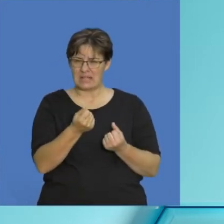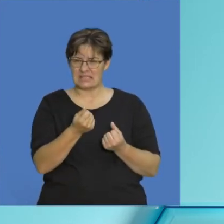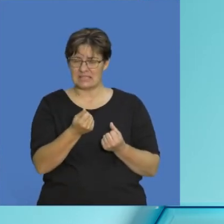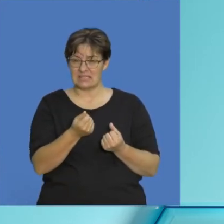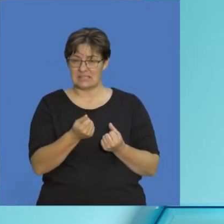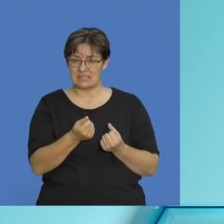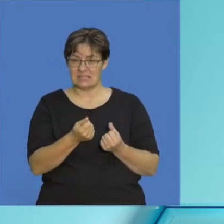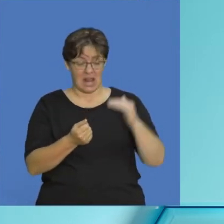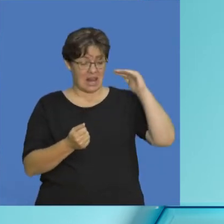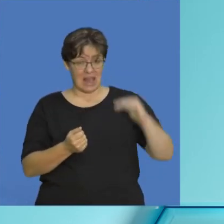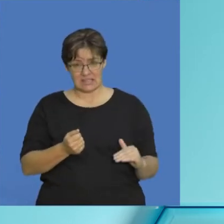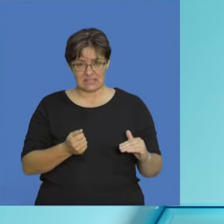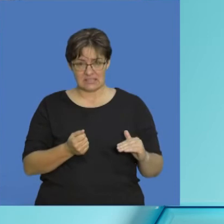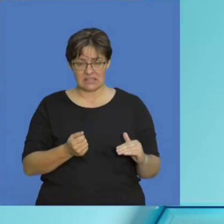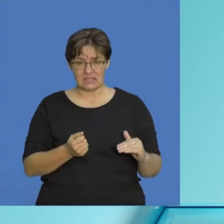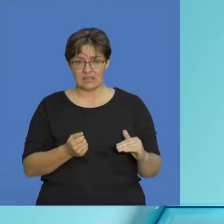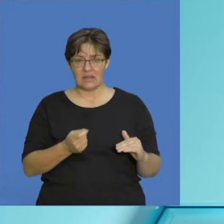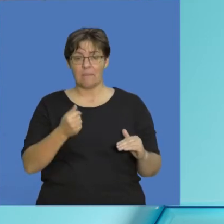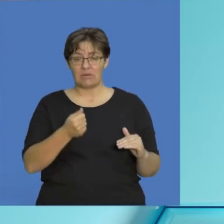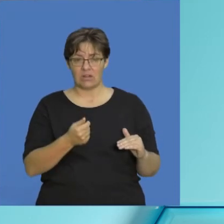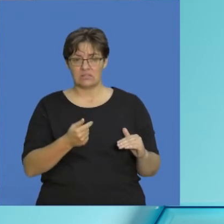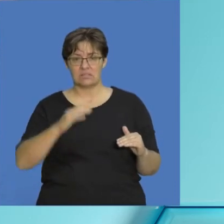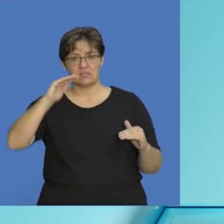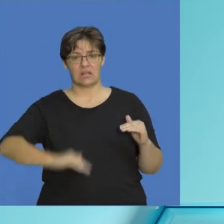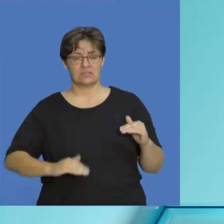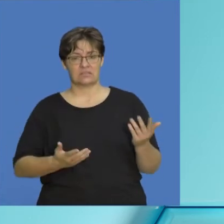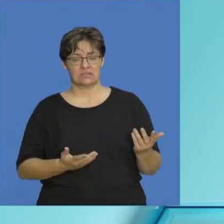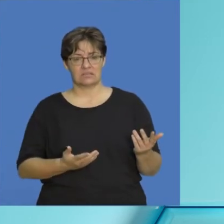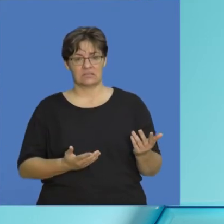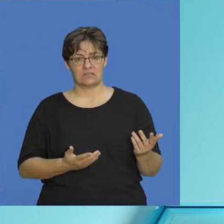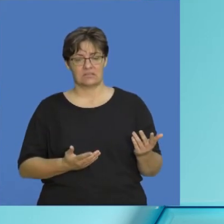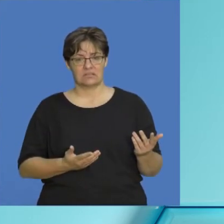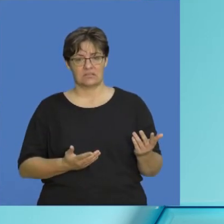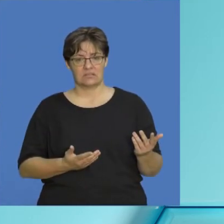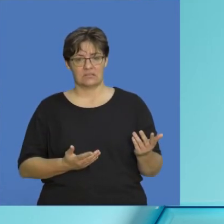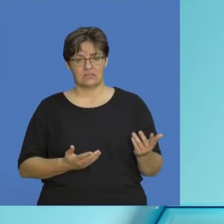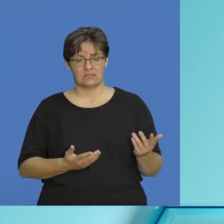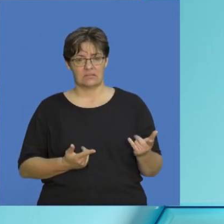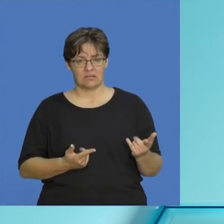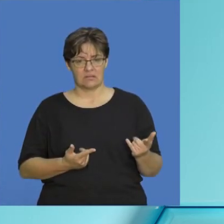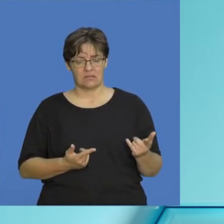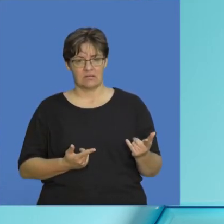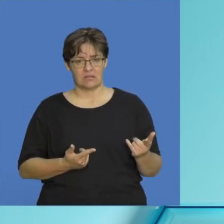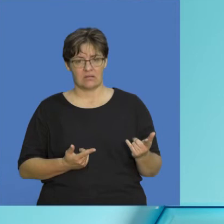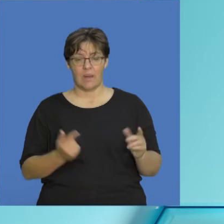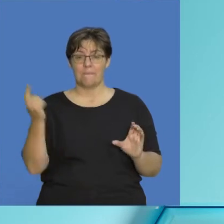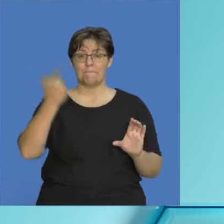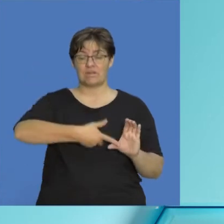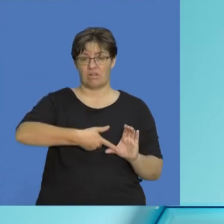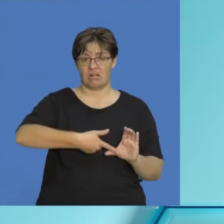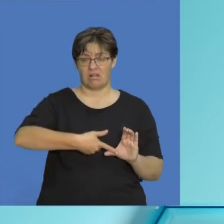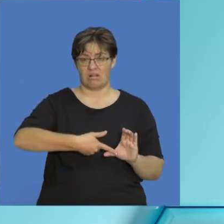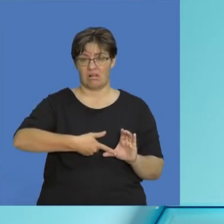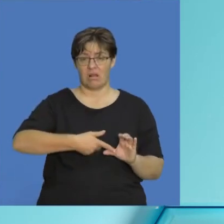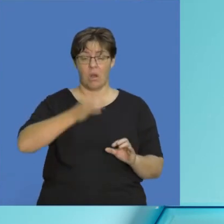the oil price actually decreases, suddenly the petrol will decrease. I'm not sure if you heard that. Then